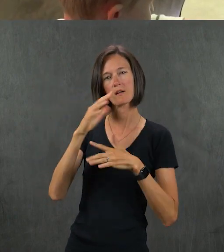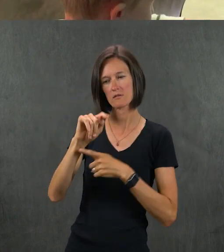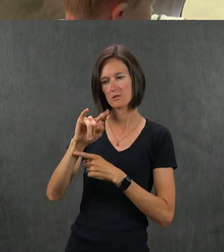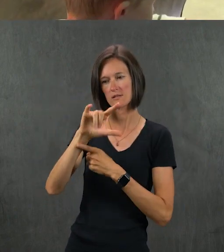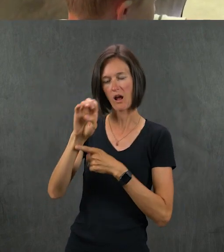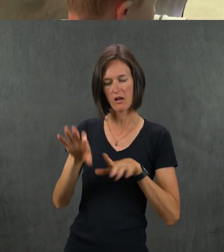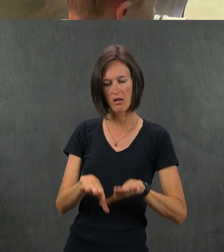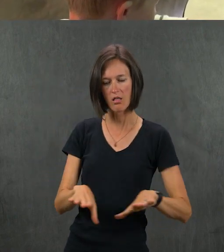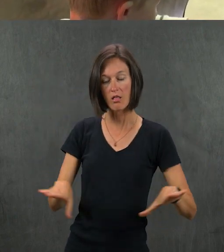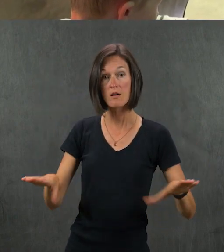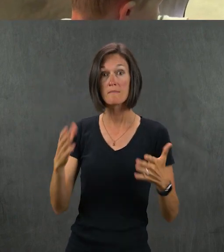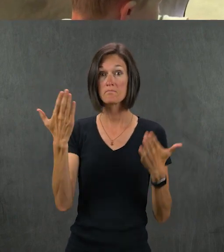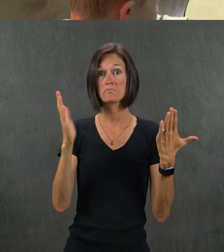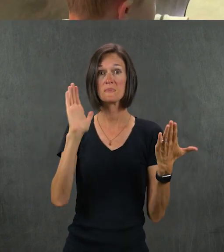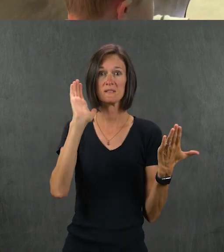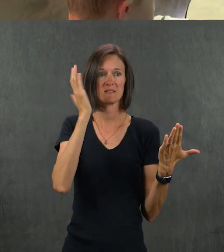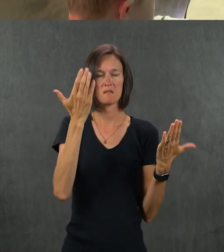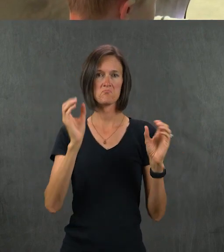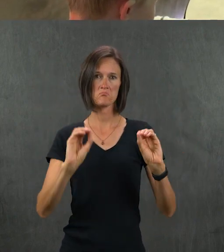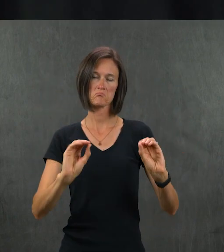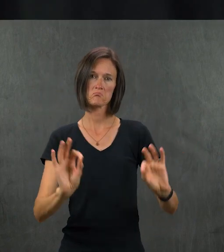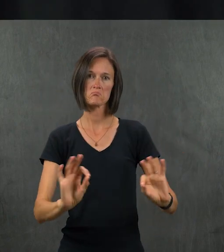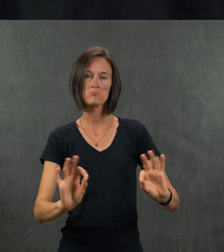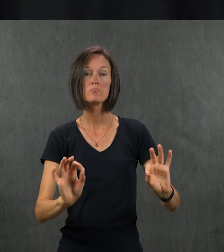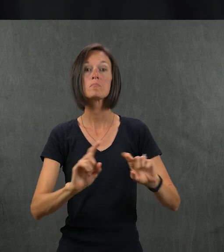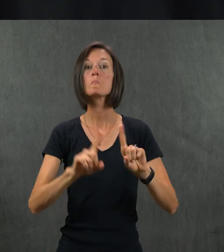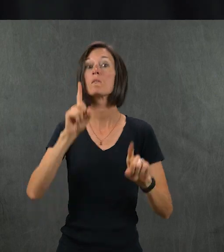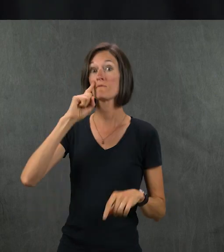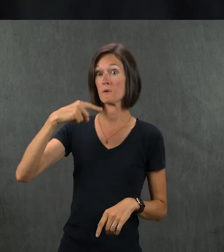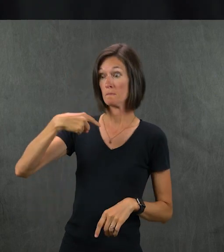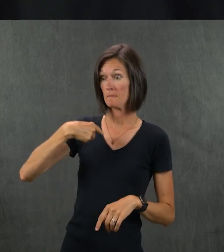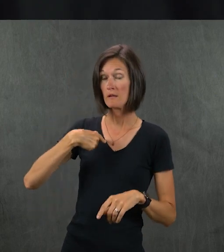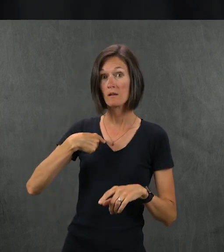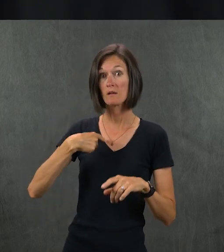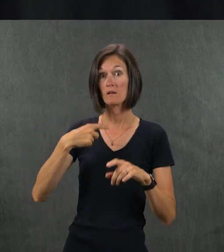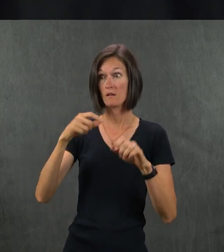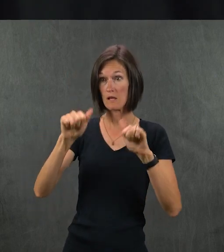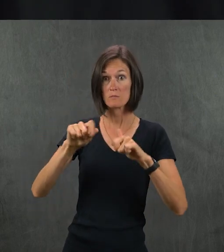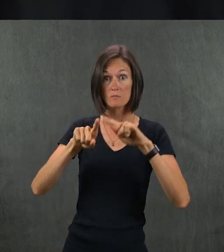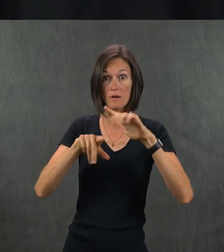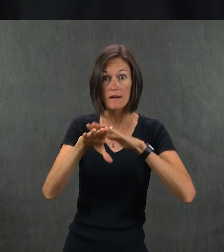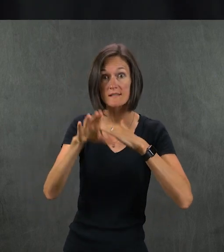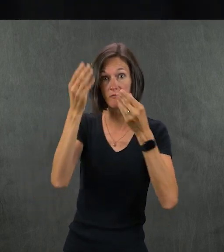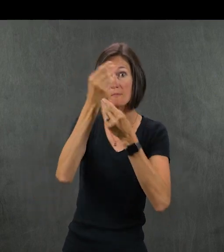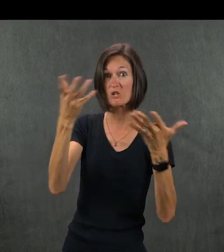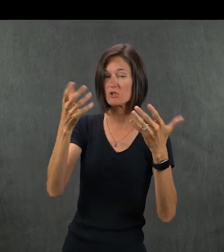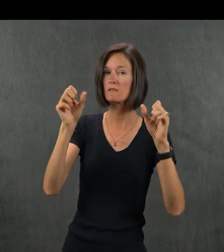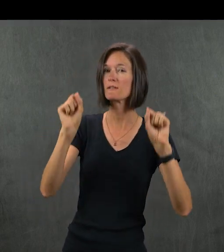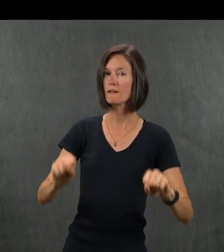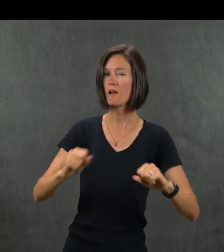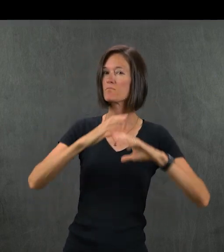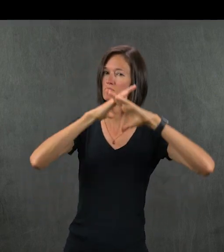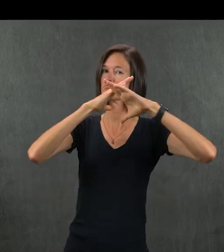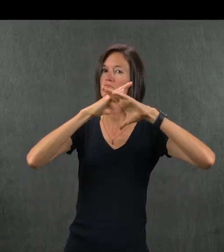might really not appear to be barriers, but they can be for me to access information.